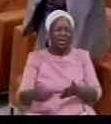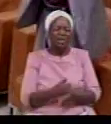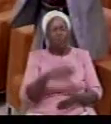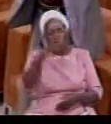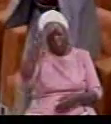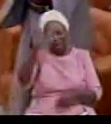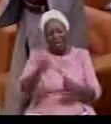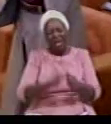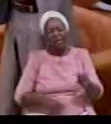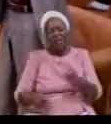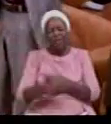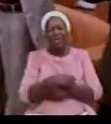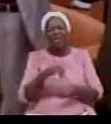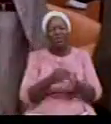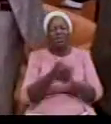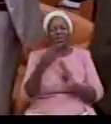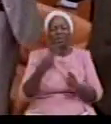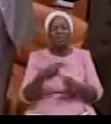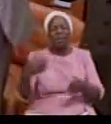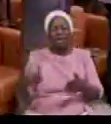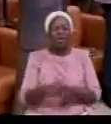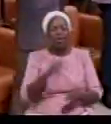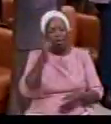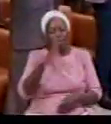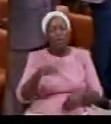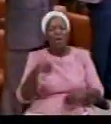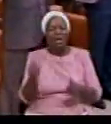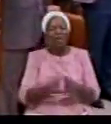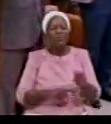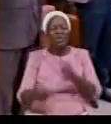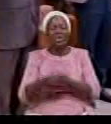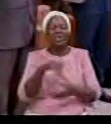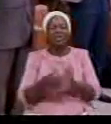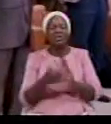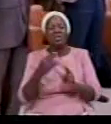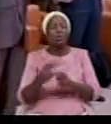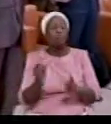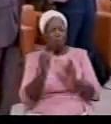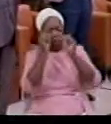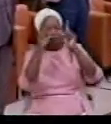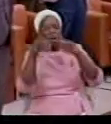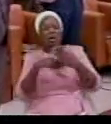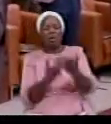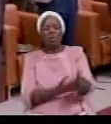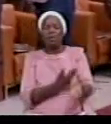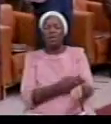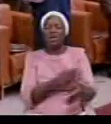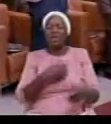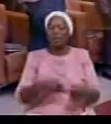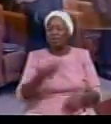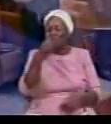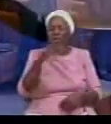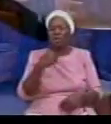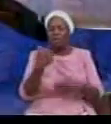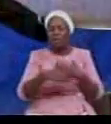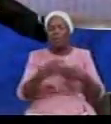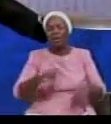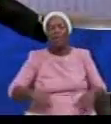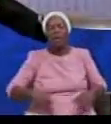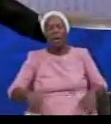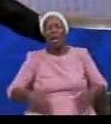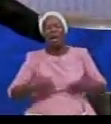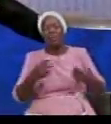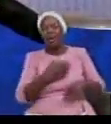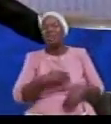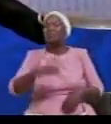day, a new woman every day. We wake up in the morning and we eat the bread of life, and we drink the